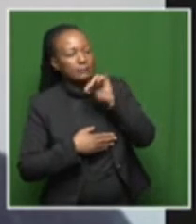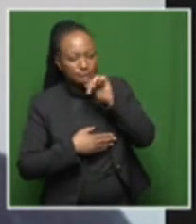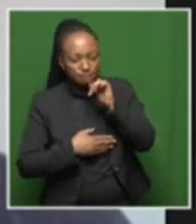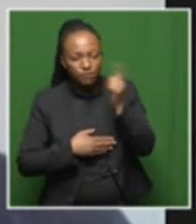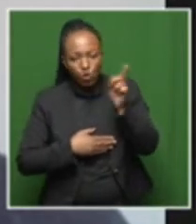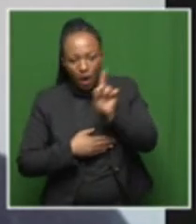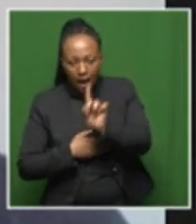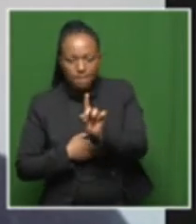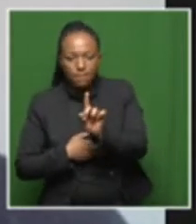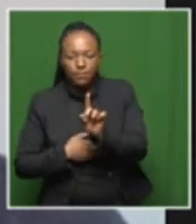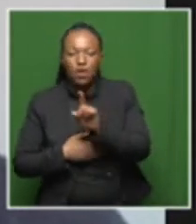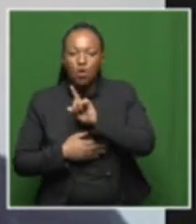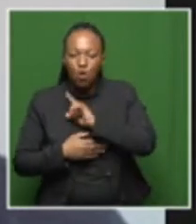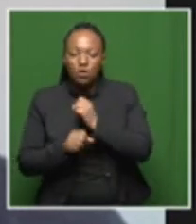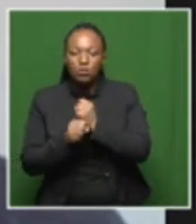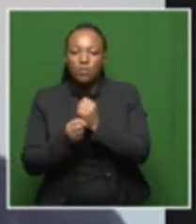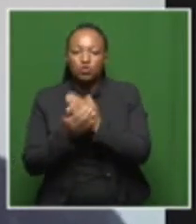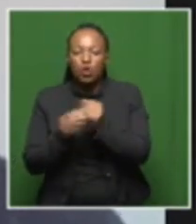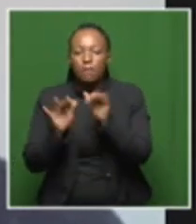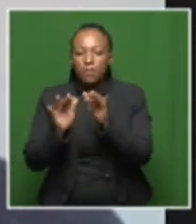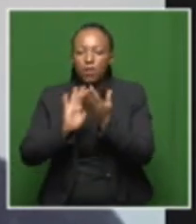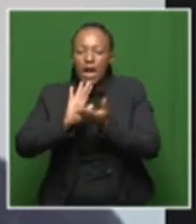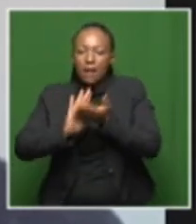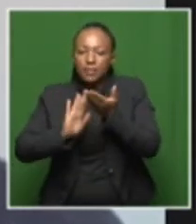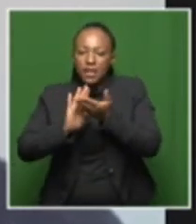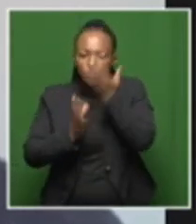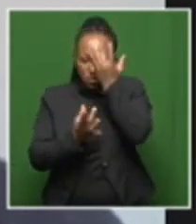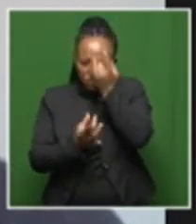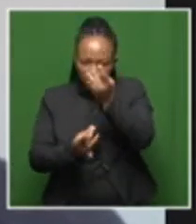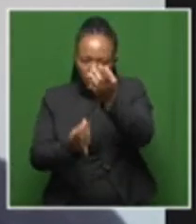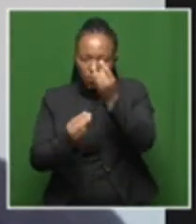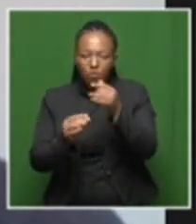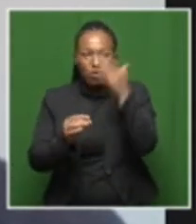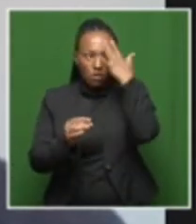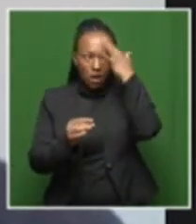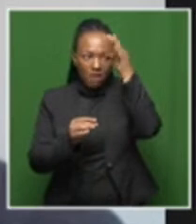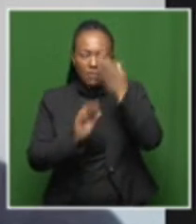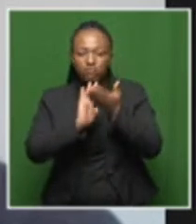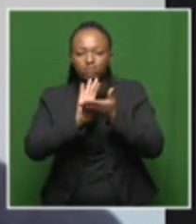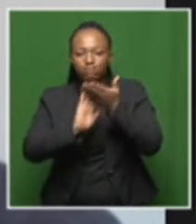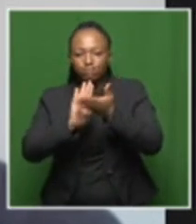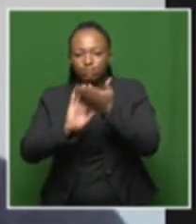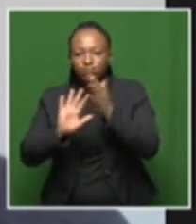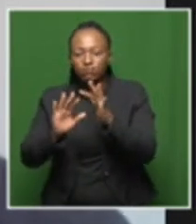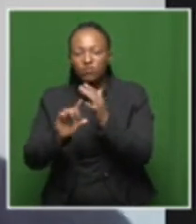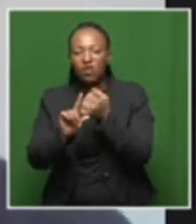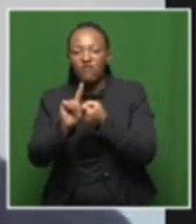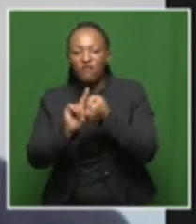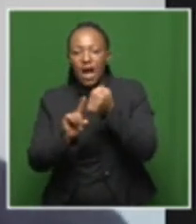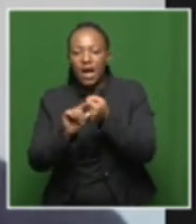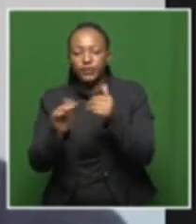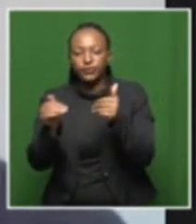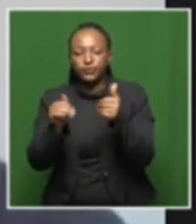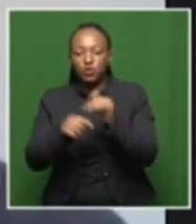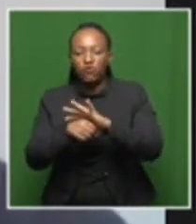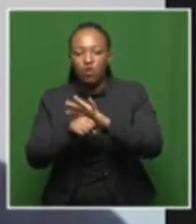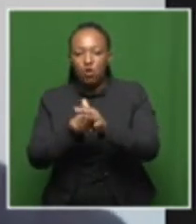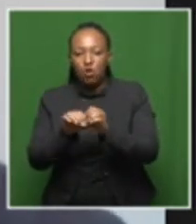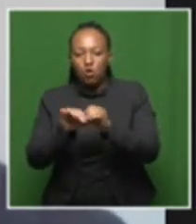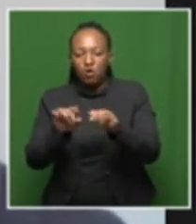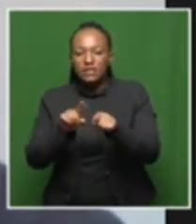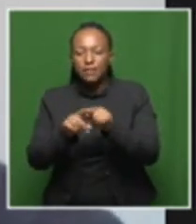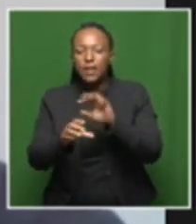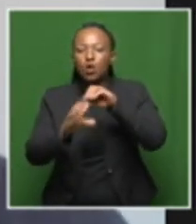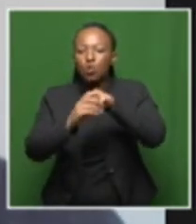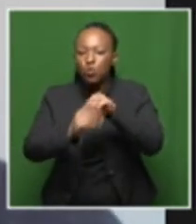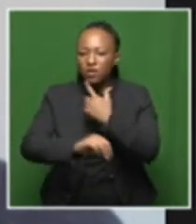we keep the nation updated on what is actually happening, how is government progressing in the fight against COVID-19, including the